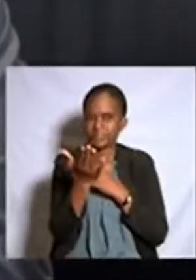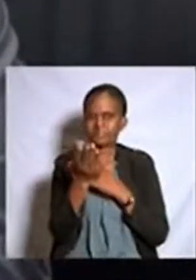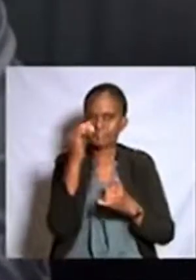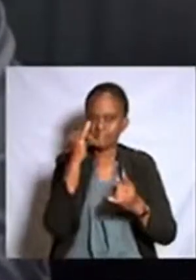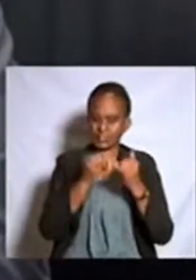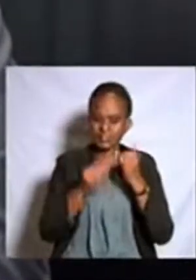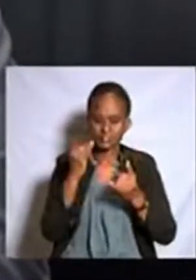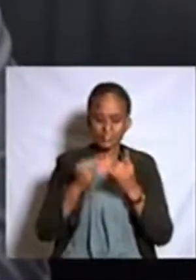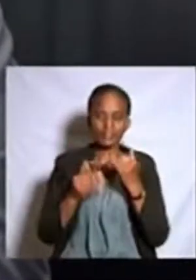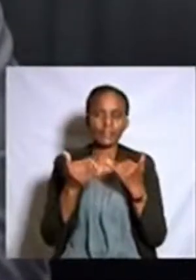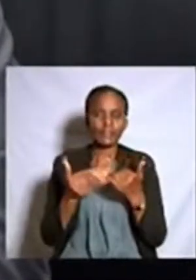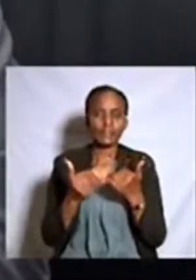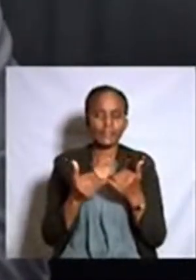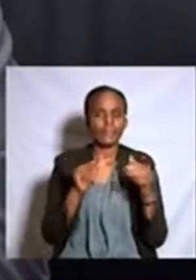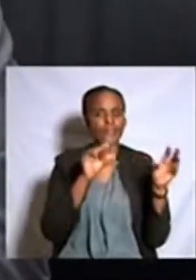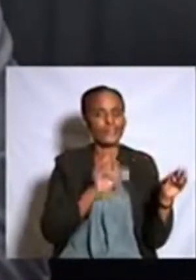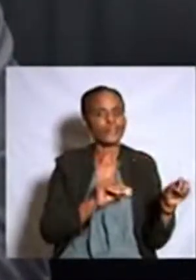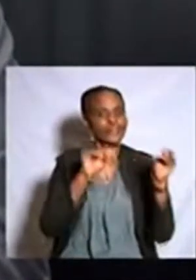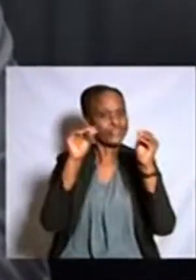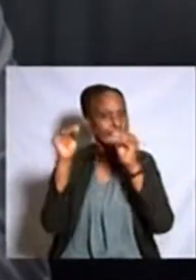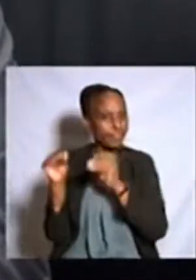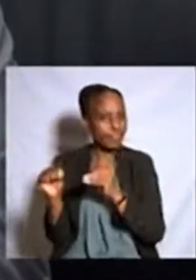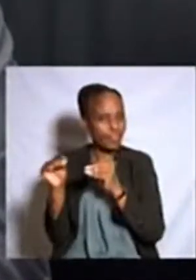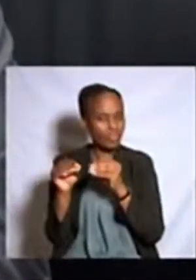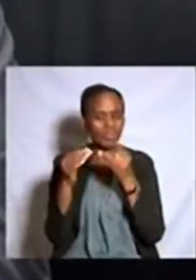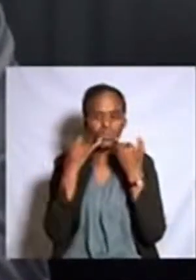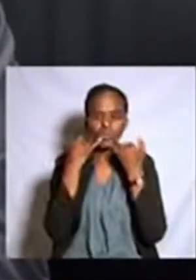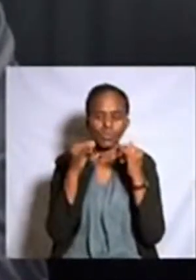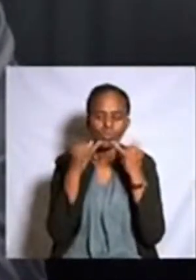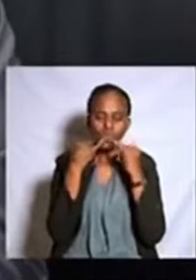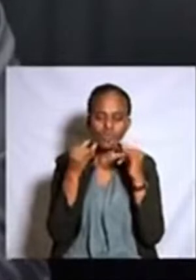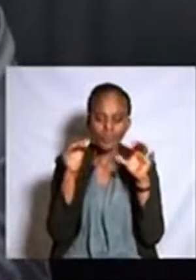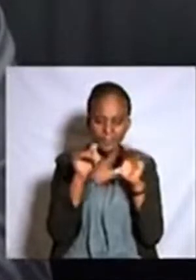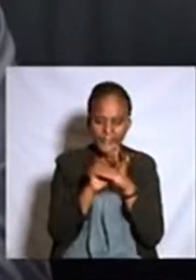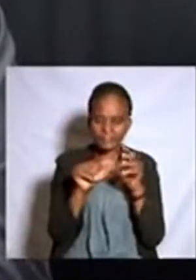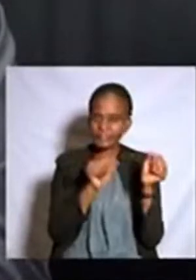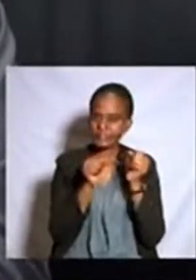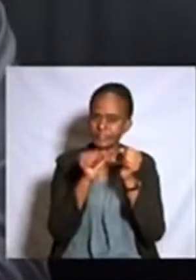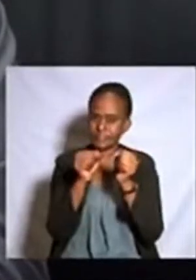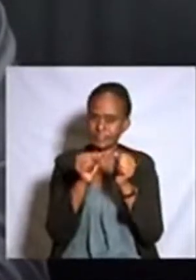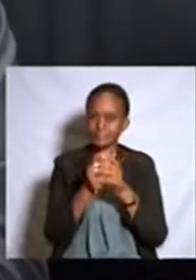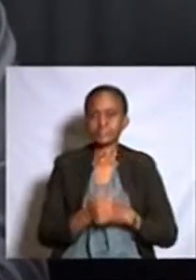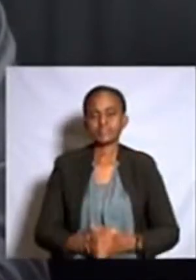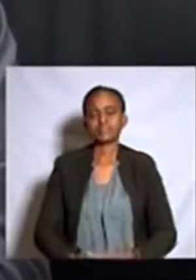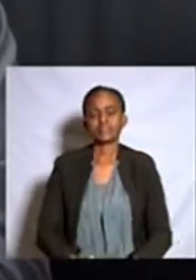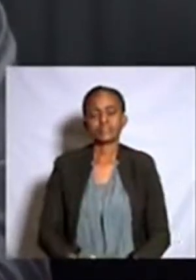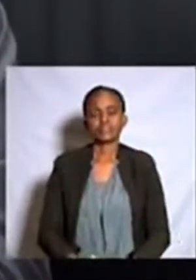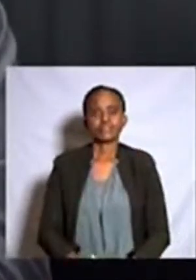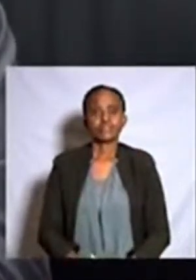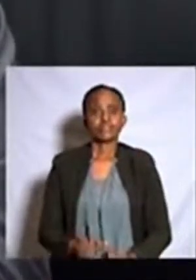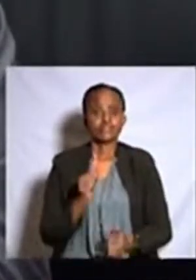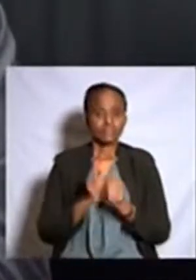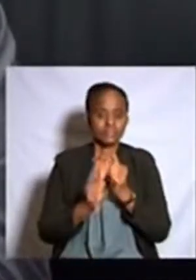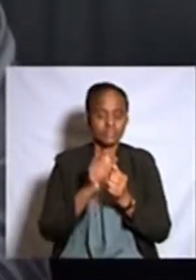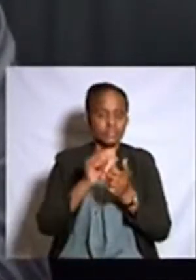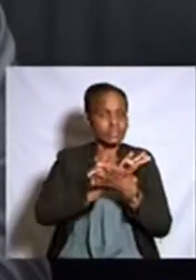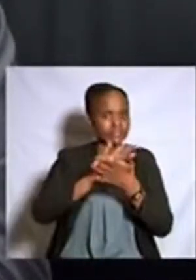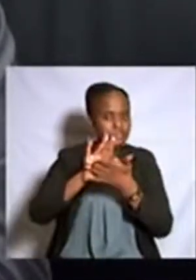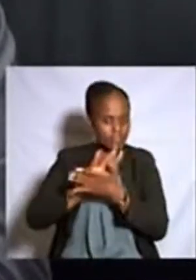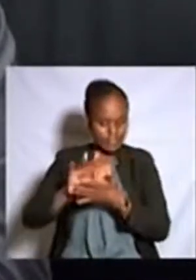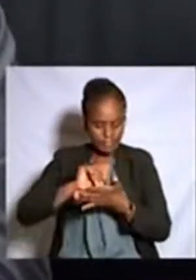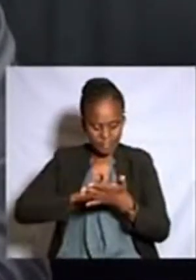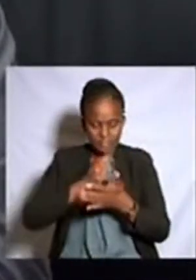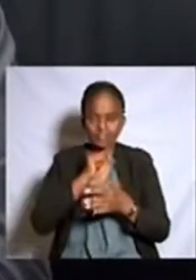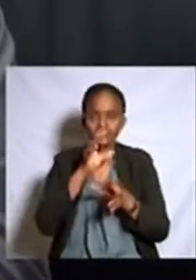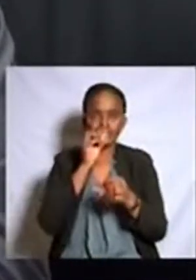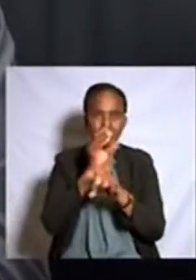up migrating data into a system that clearly was not ready to